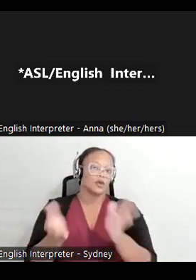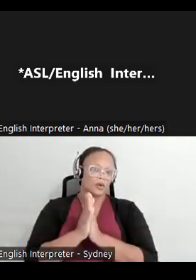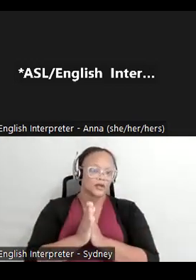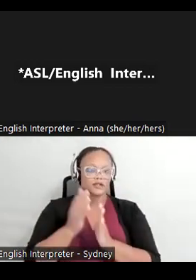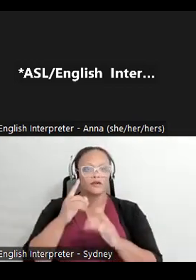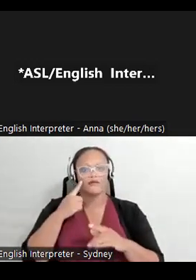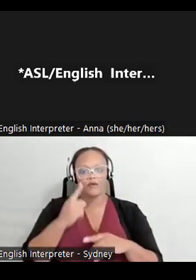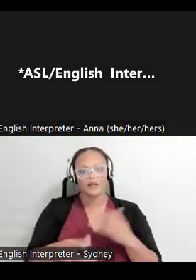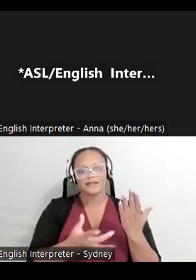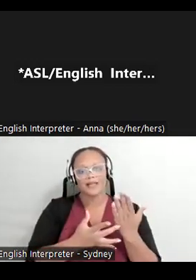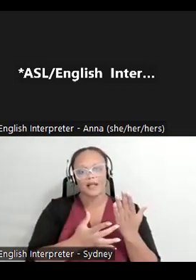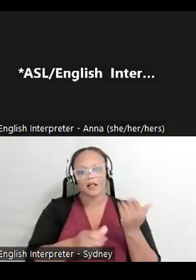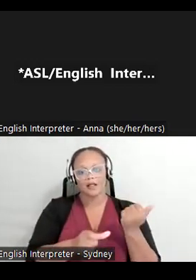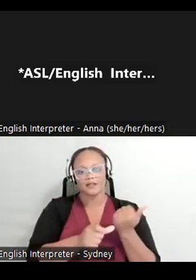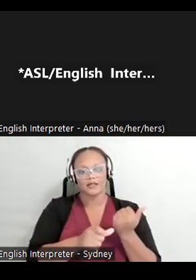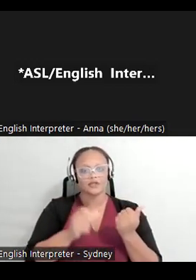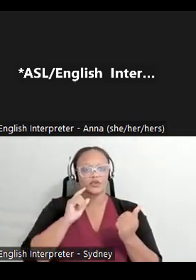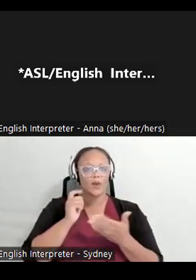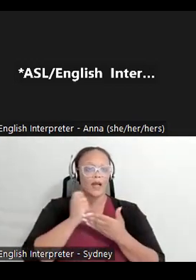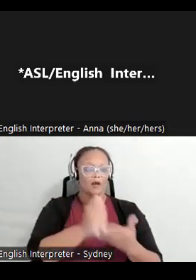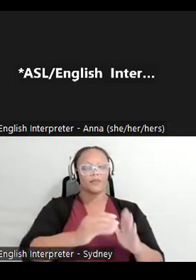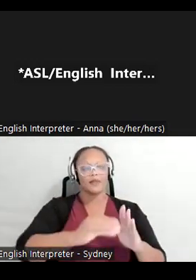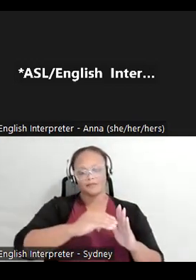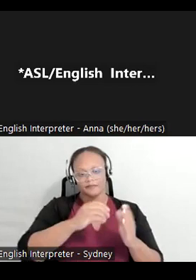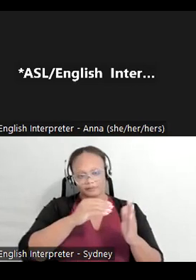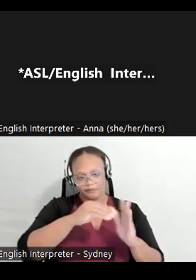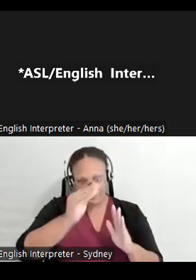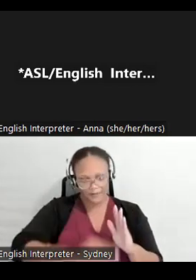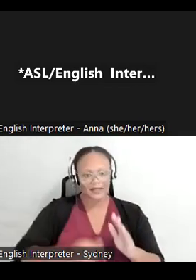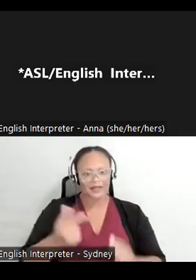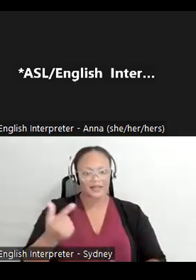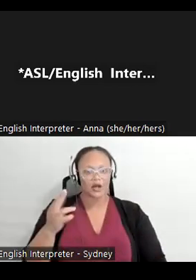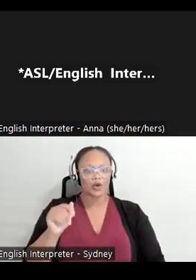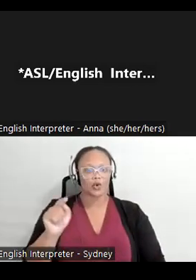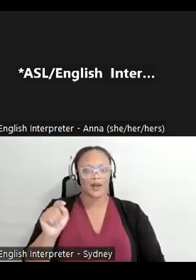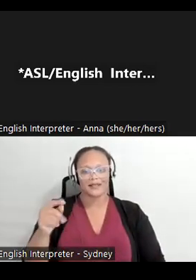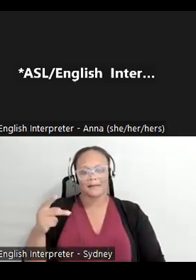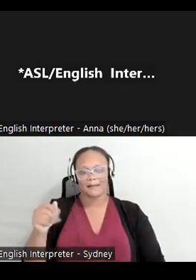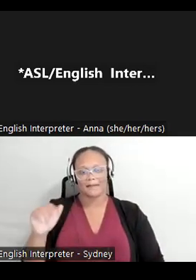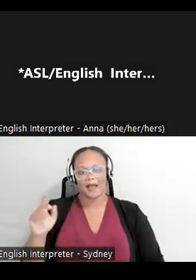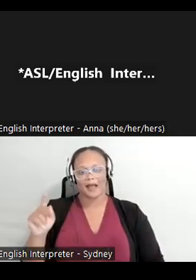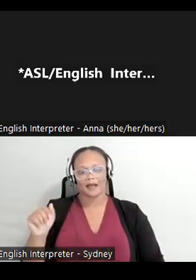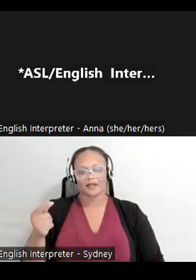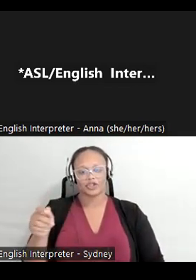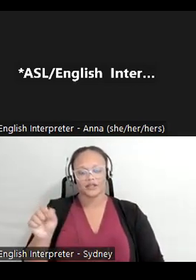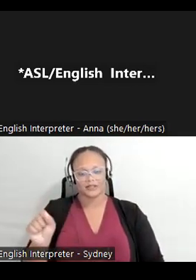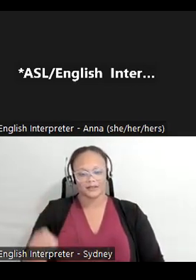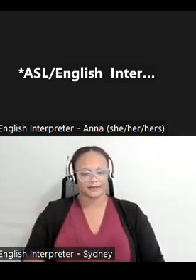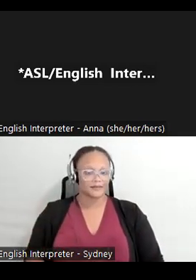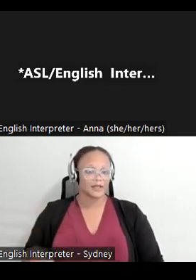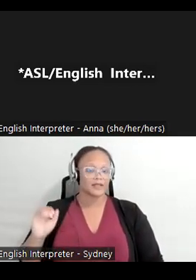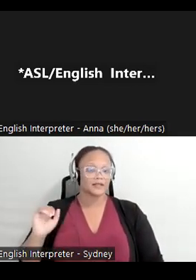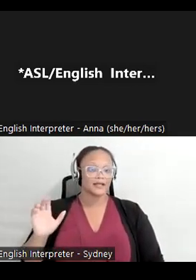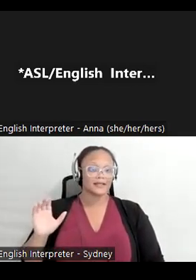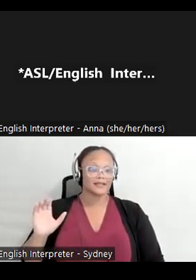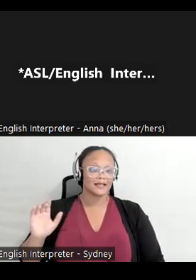grantees to support completed grant packages. CDSS is providing